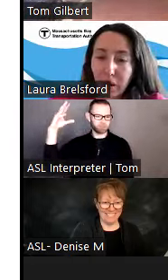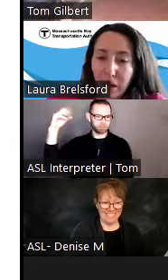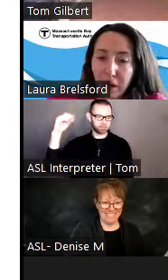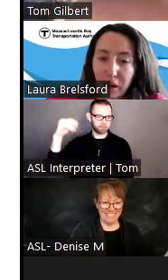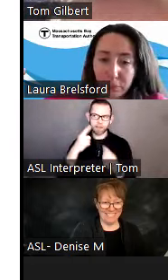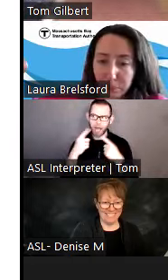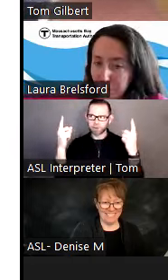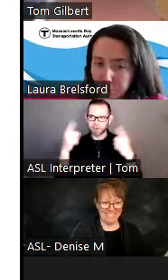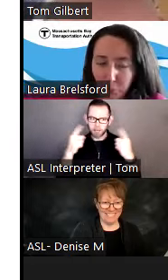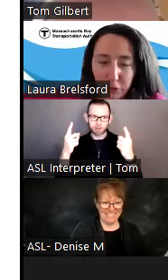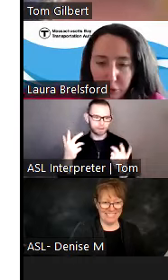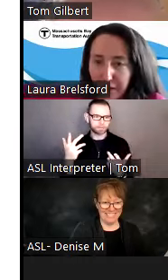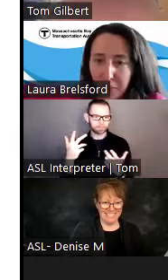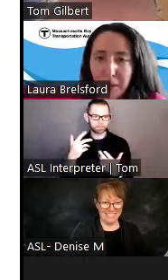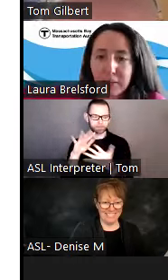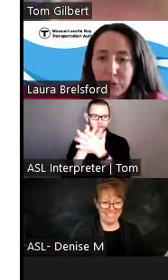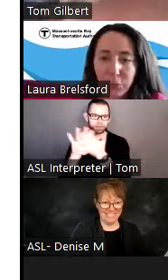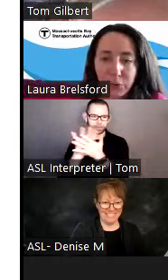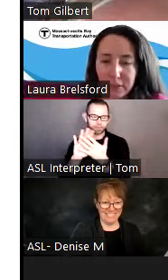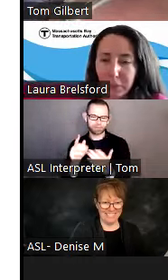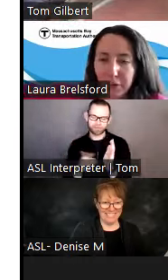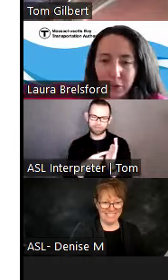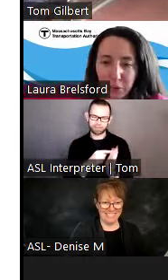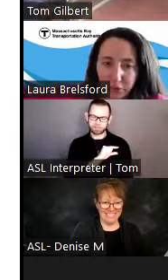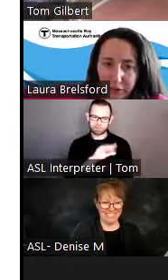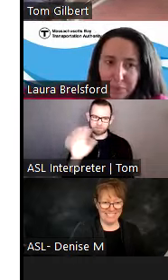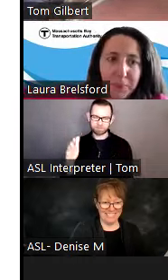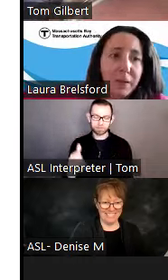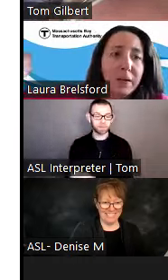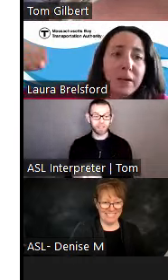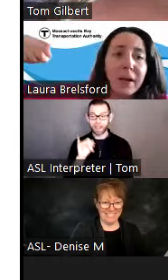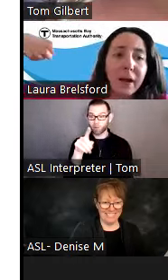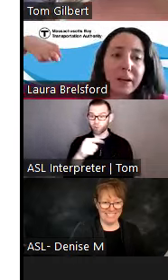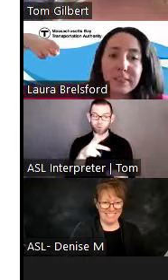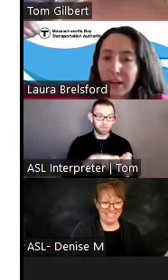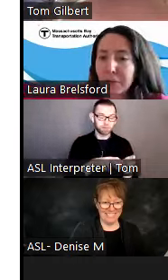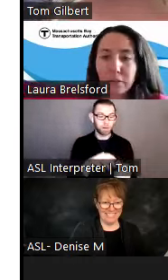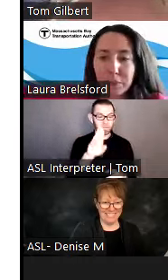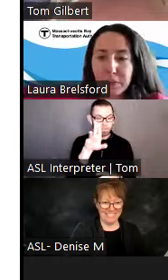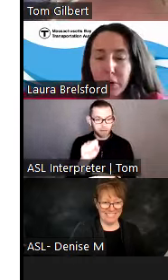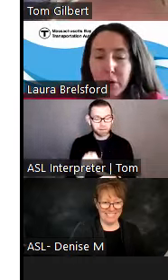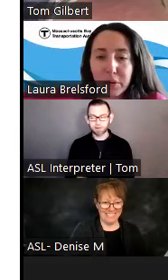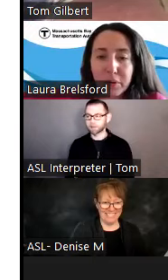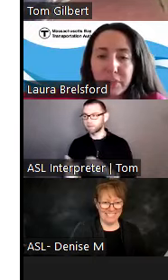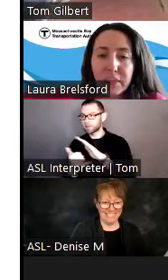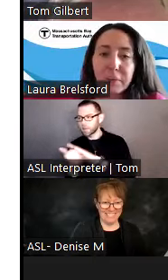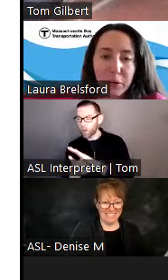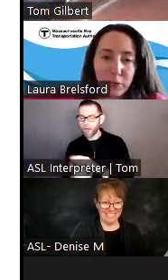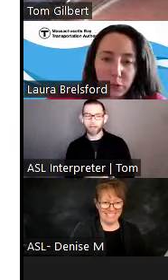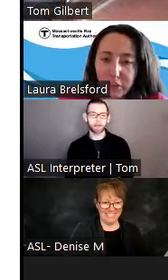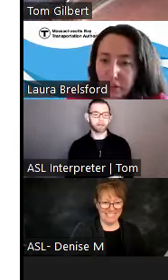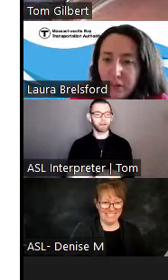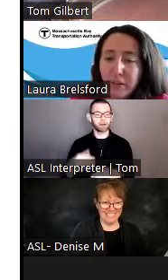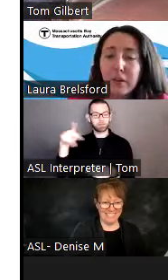to whether you're riding the bus or the subway or commuter rail, stop announcements are one of the